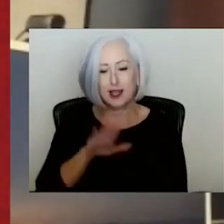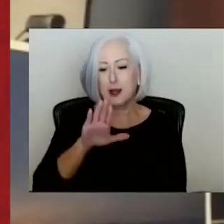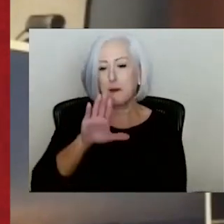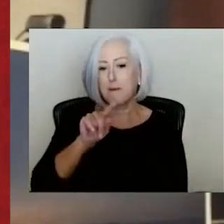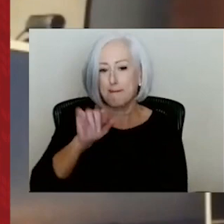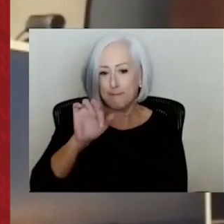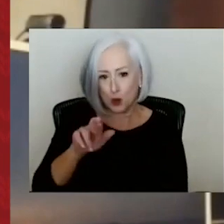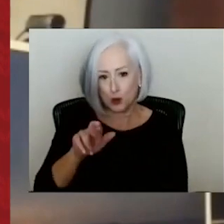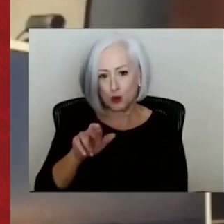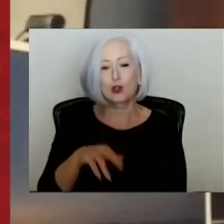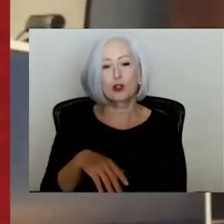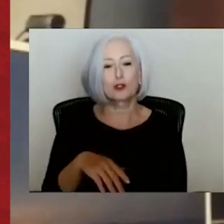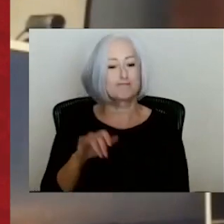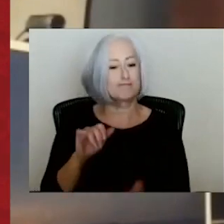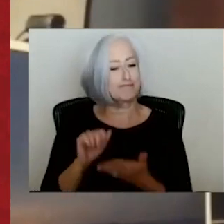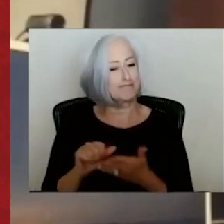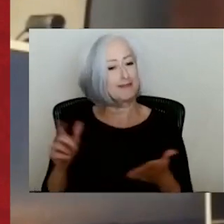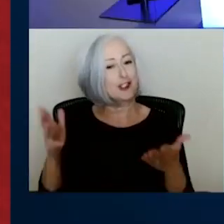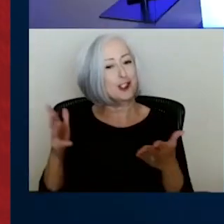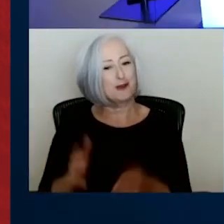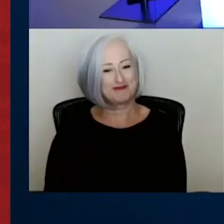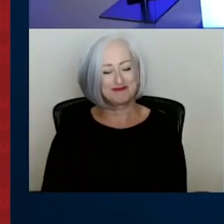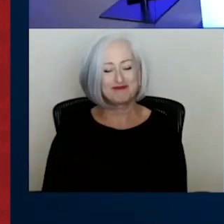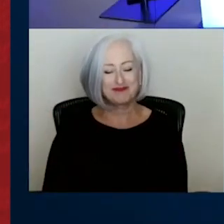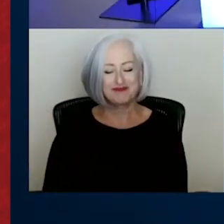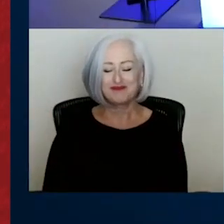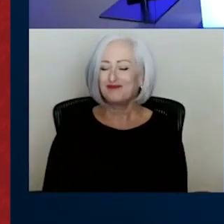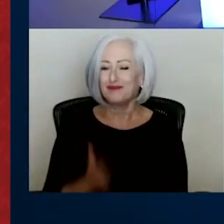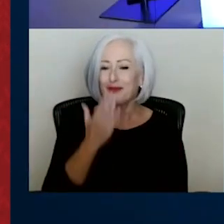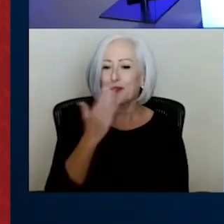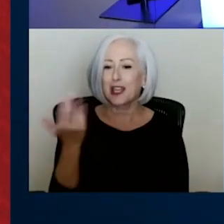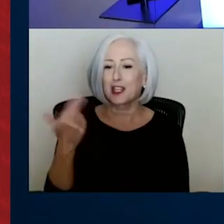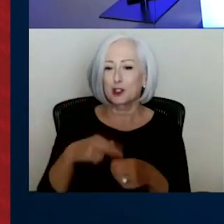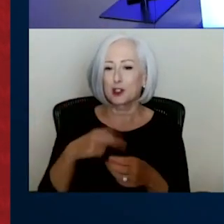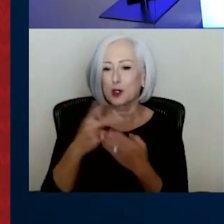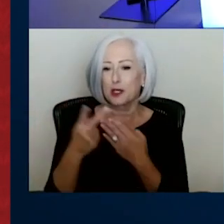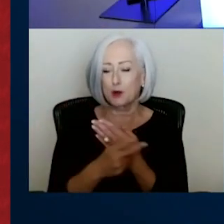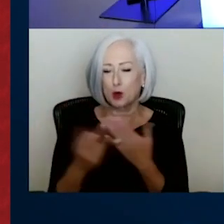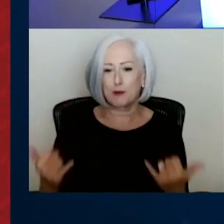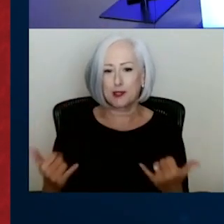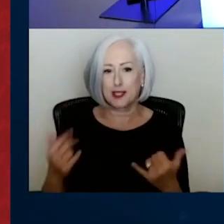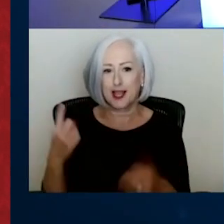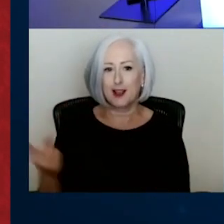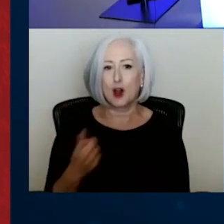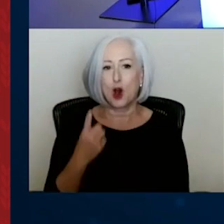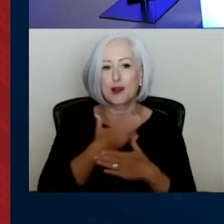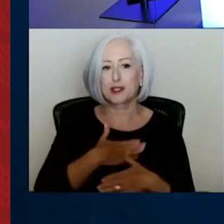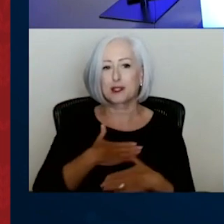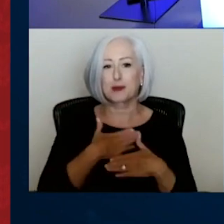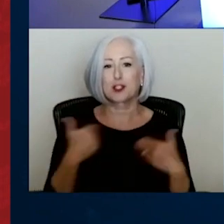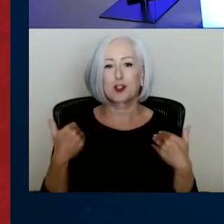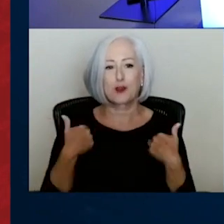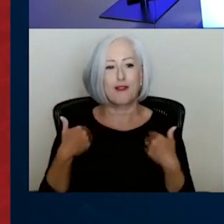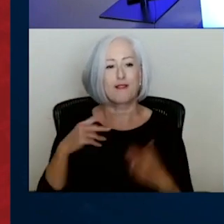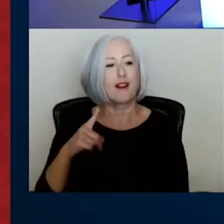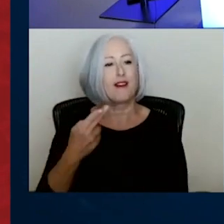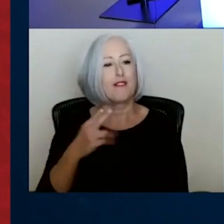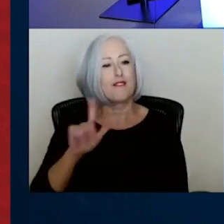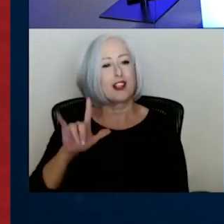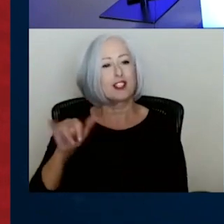That's all I can say right now. It's good, and thank you for being on our program today. It is always a pleasure to have you. Phil Johnson, my twin.